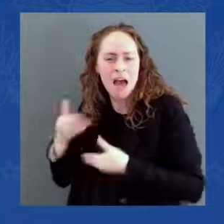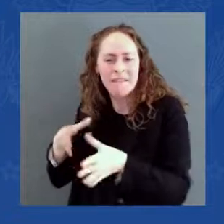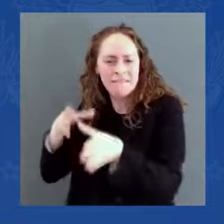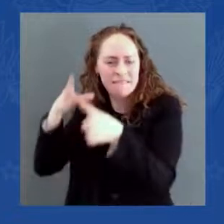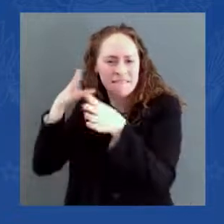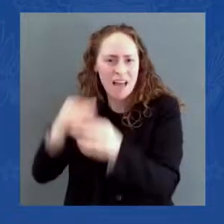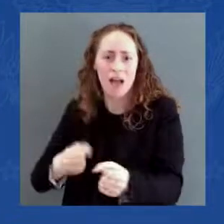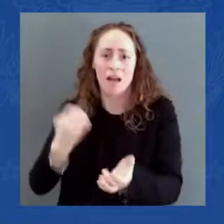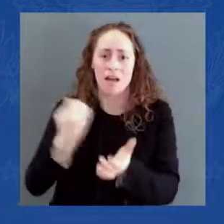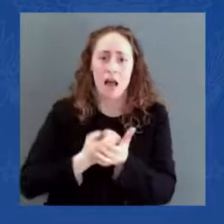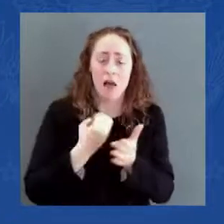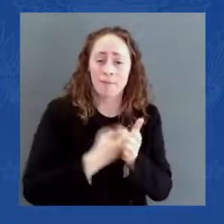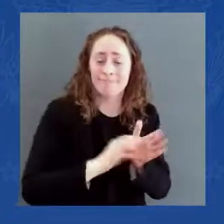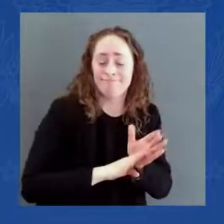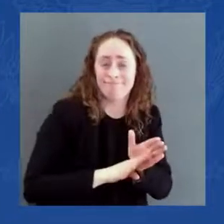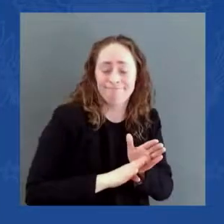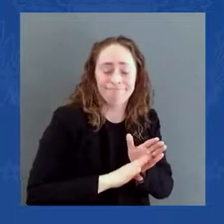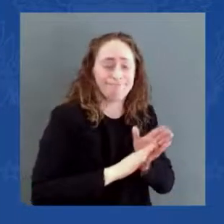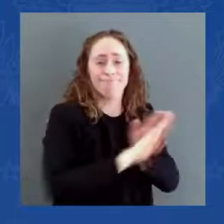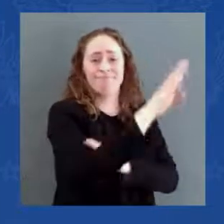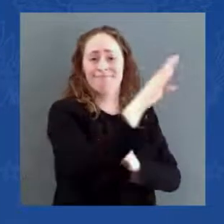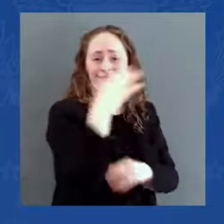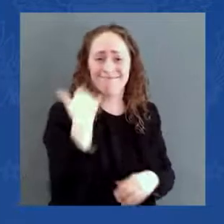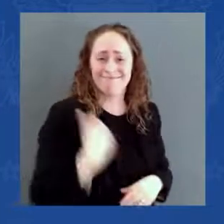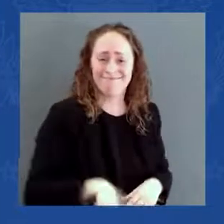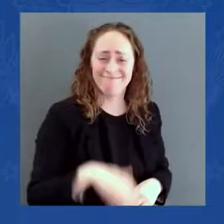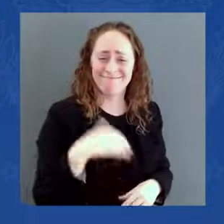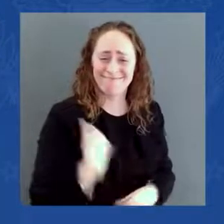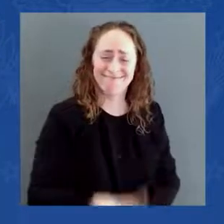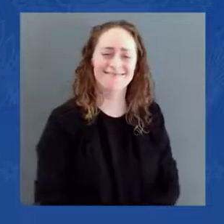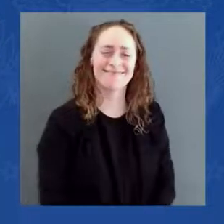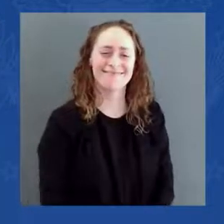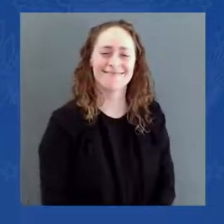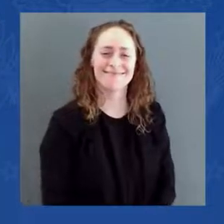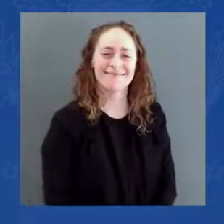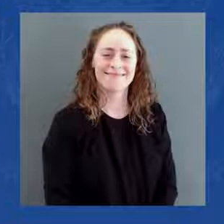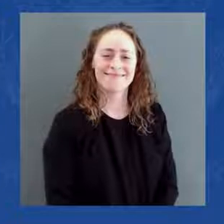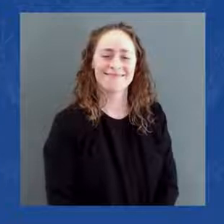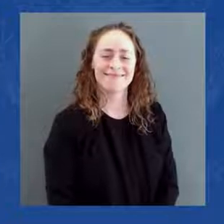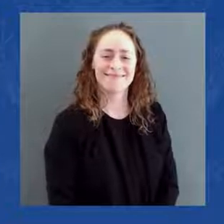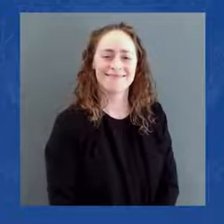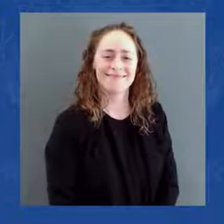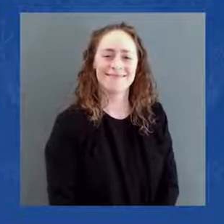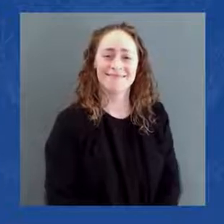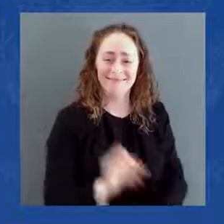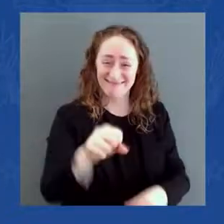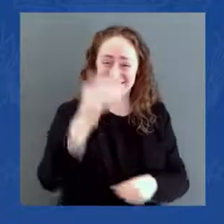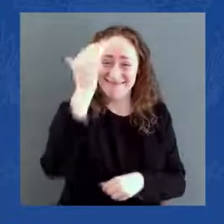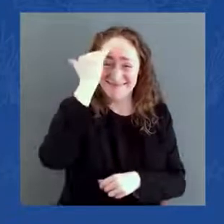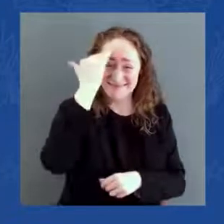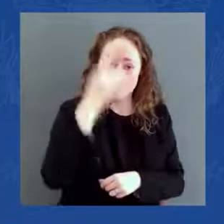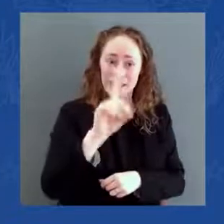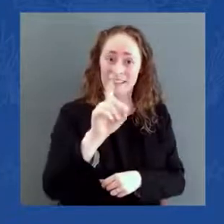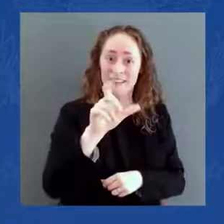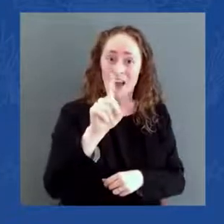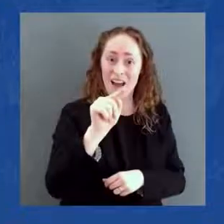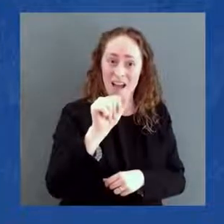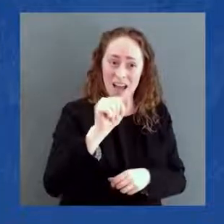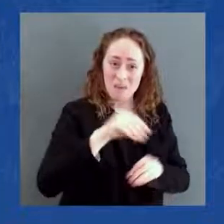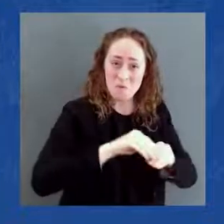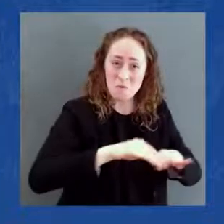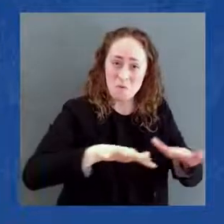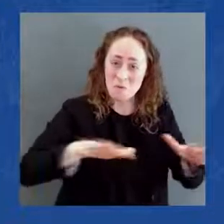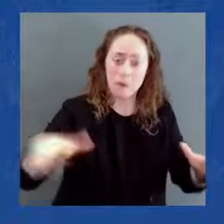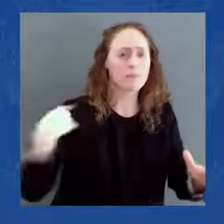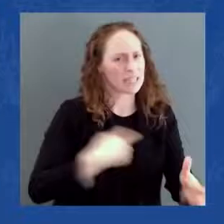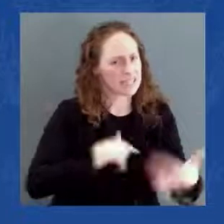of COVID-19 and the Delta variant, and we'll move forward in the face of Omicron variant as well. And we'll do it by keeping the faith